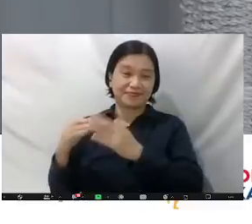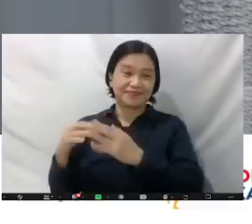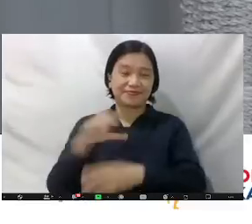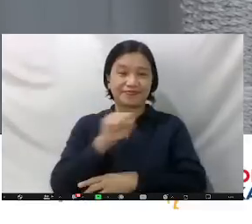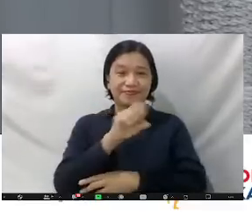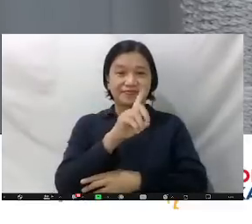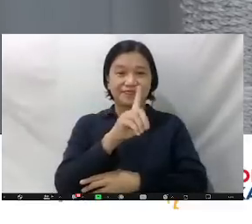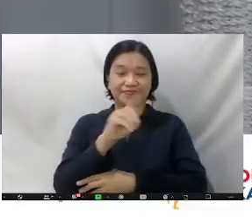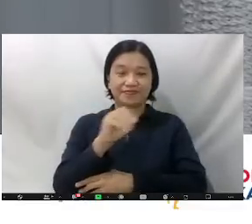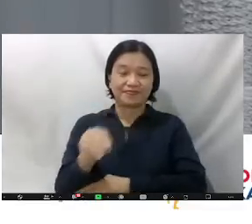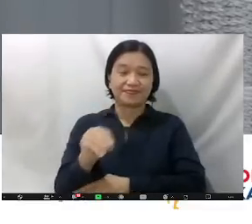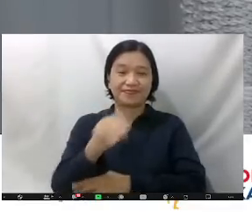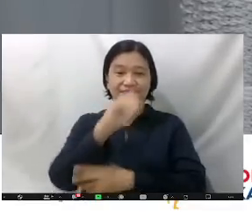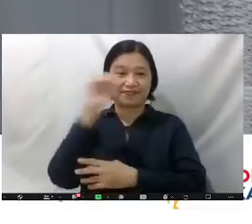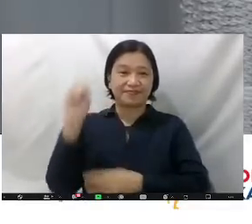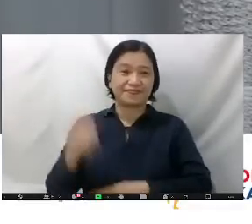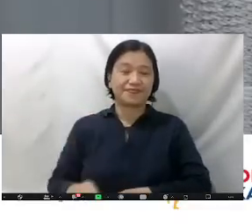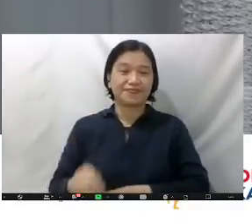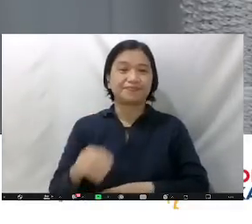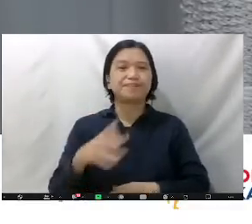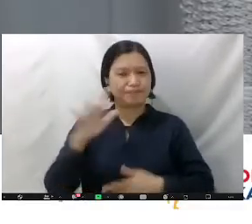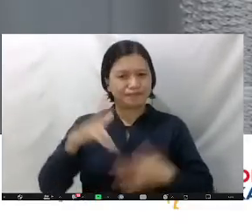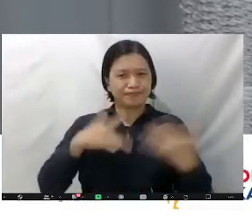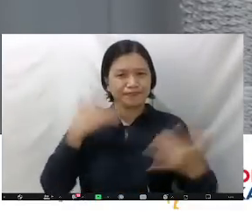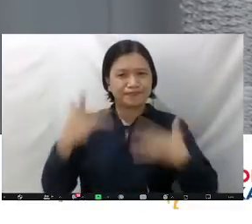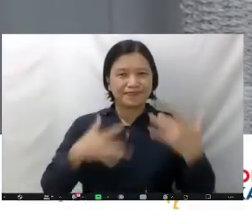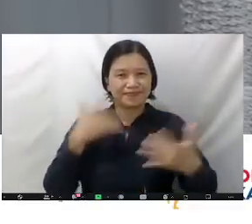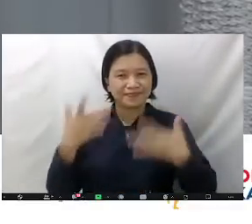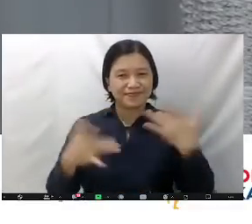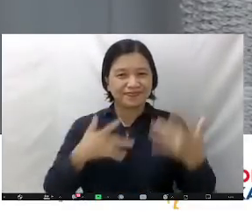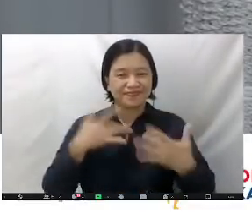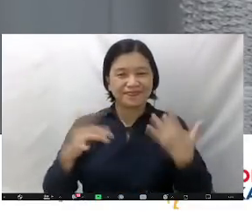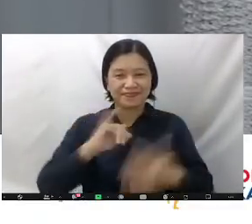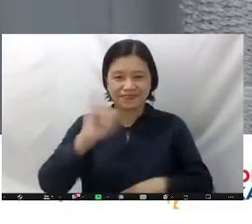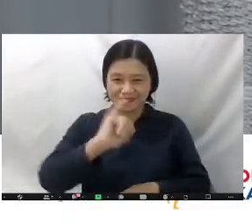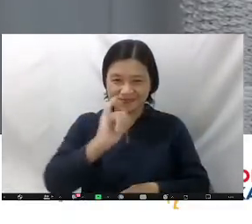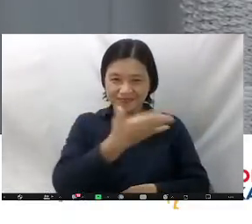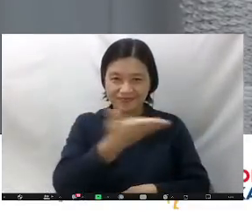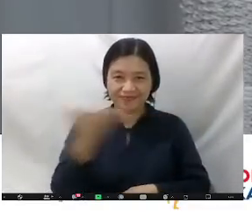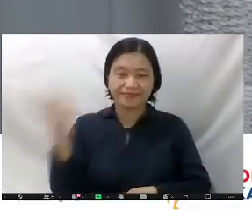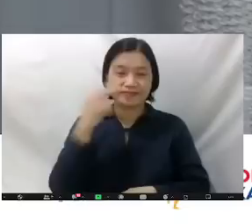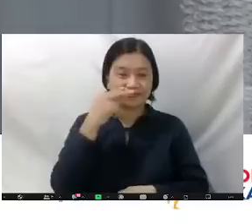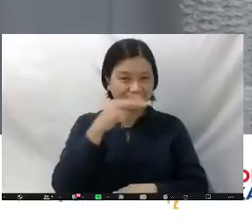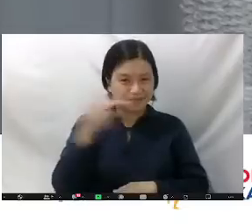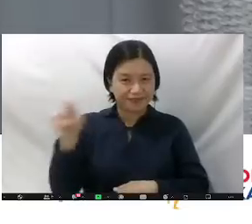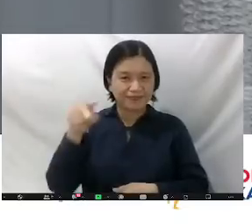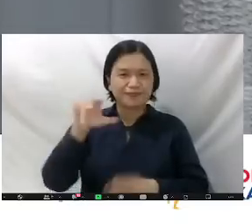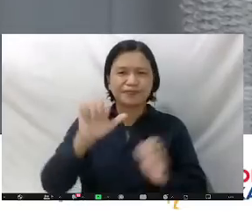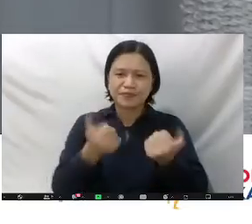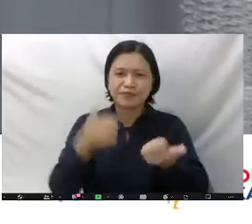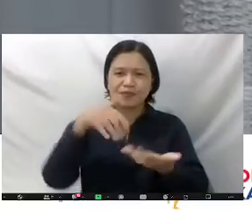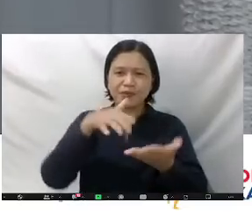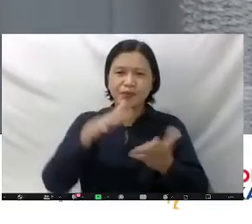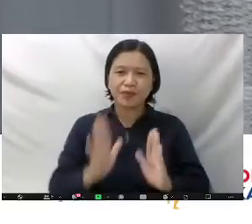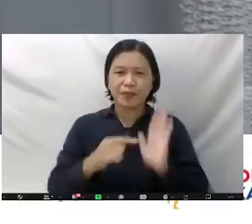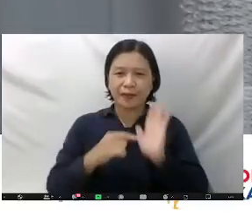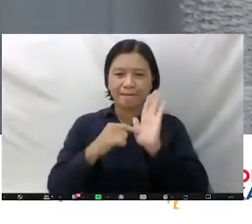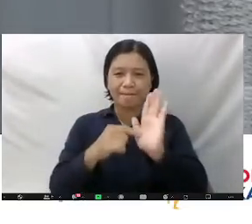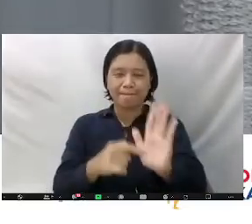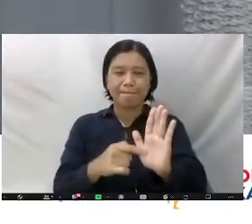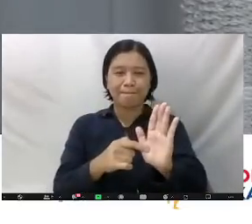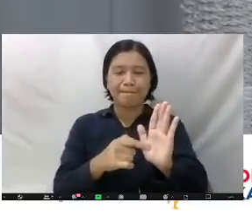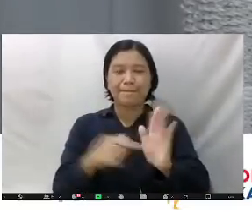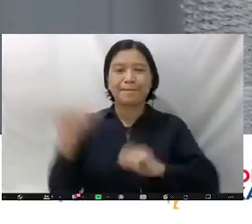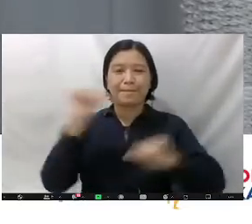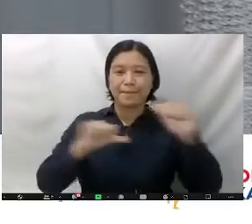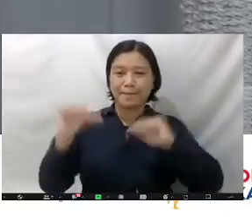just like you, I am very excited to witness how our learners demonstrate their scientific knowledge and skills, innovation and